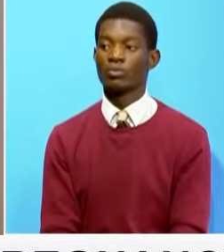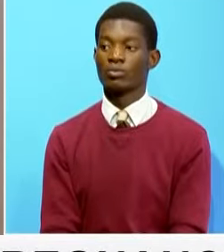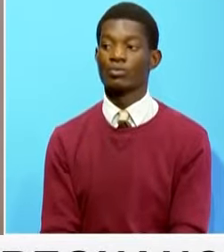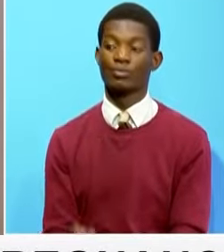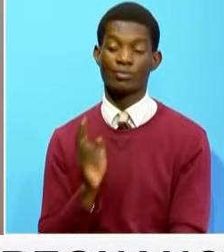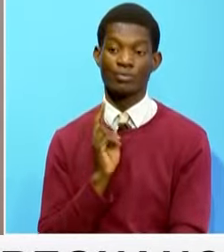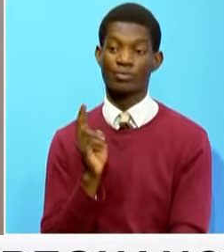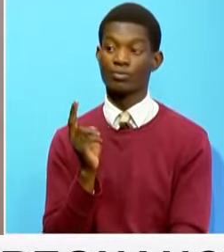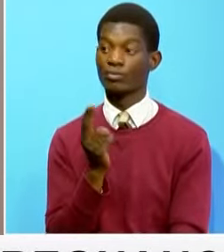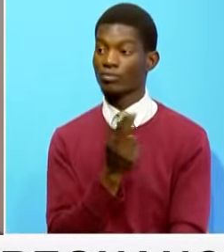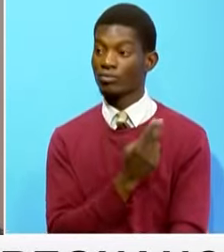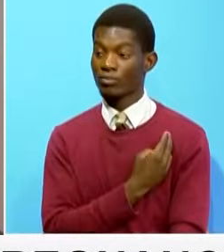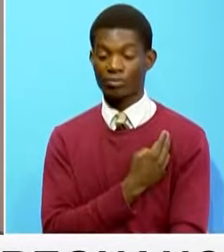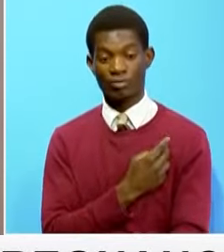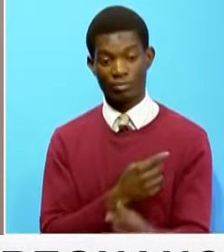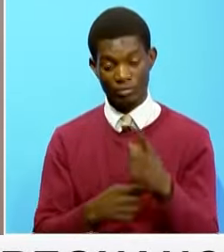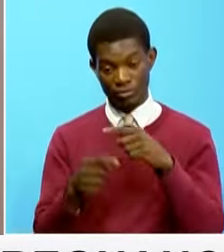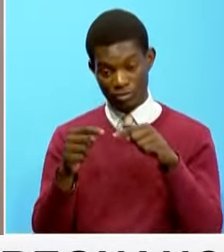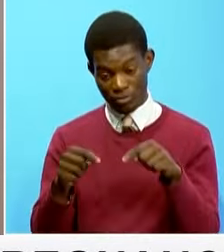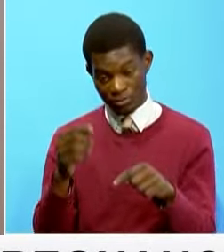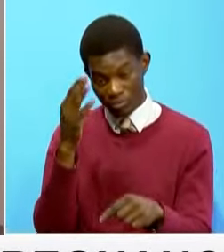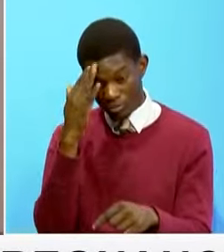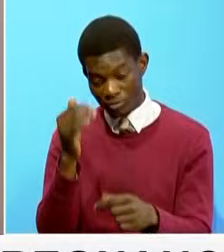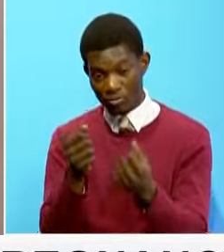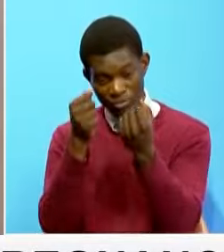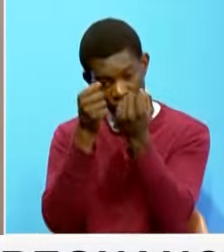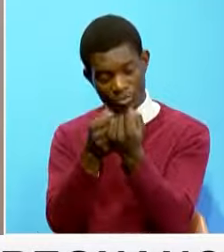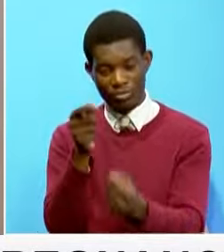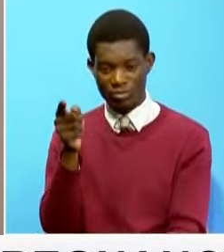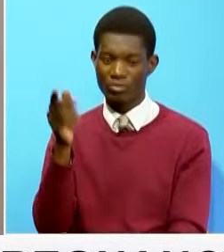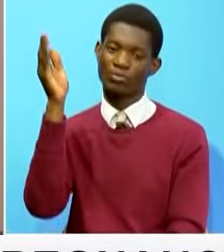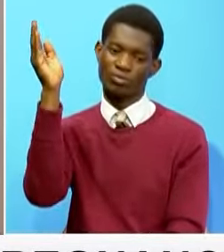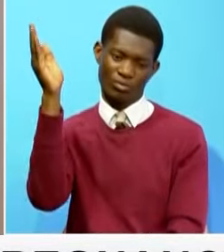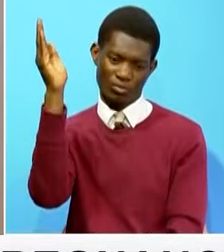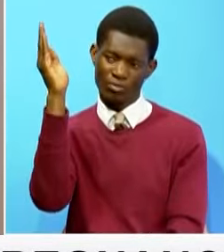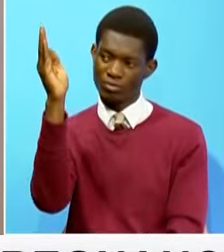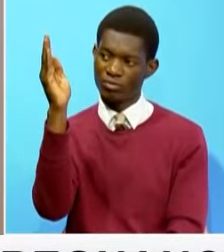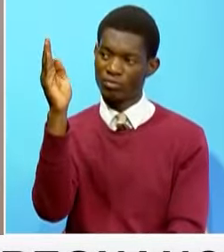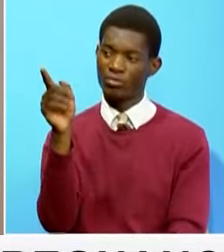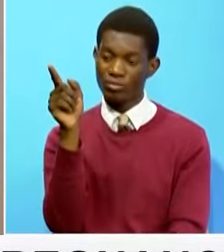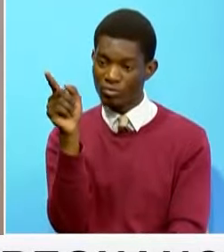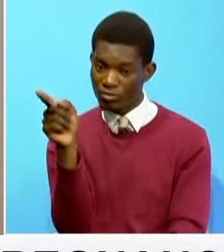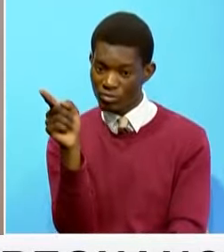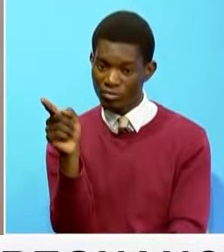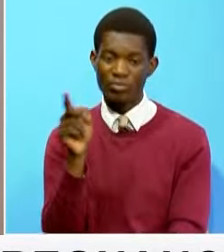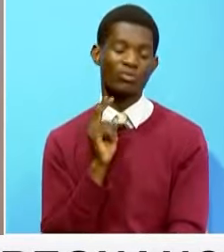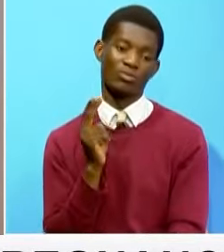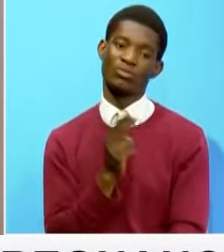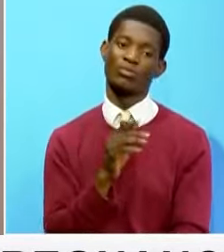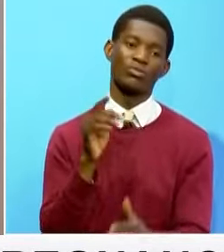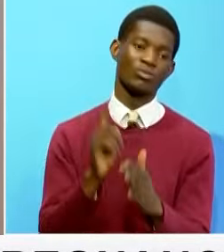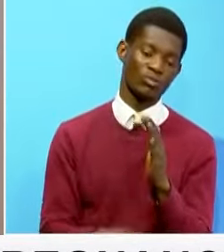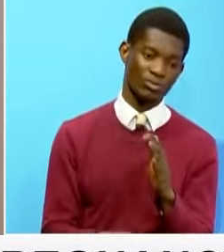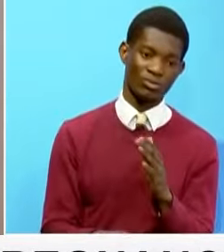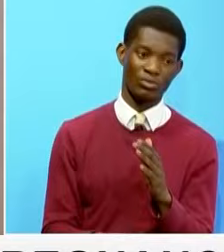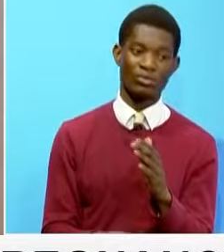we're here as FAWEZA to support this initiative, which is a very important initiative, because this is also one of the things that we do. We also advocate for